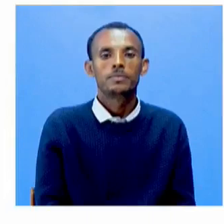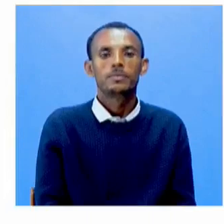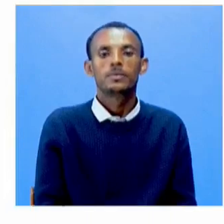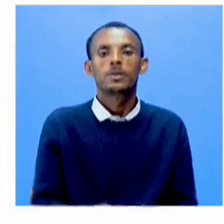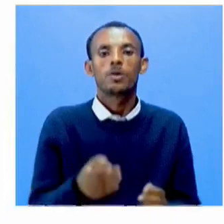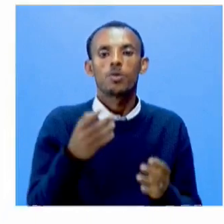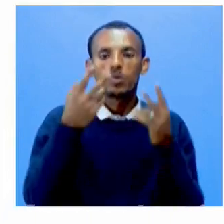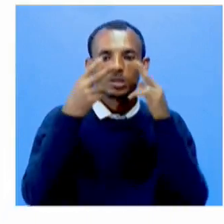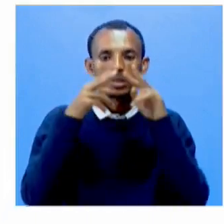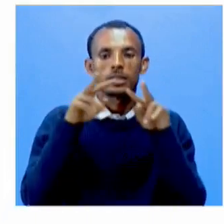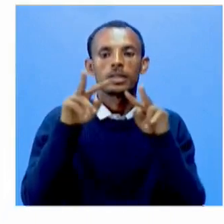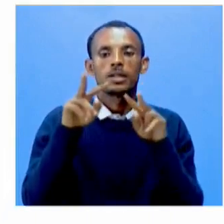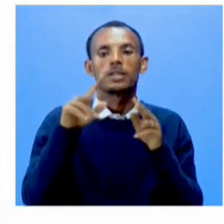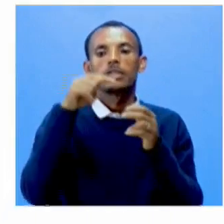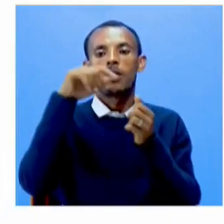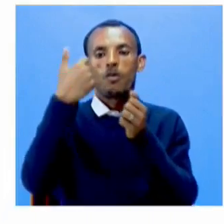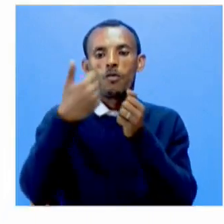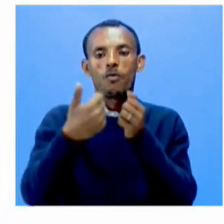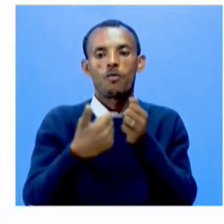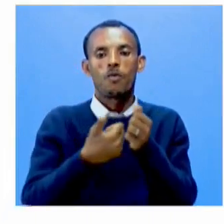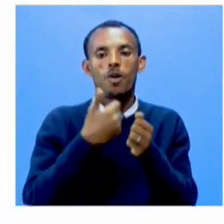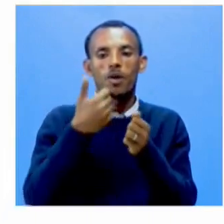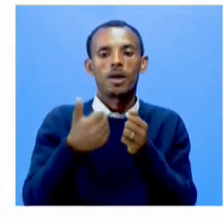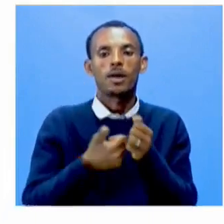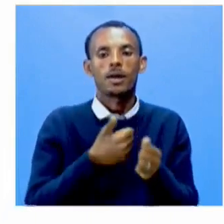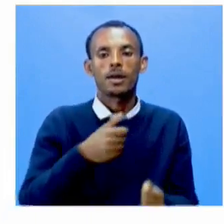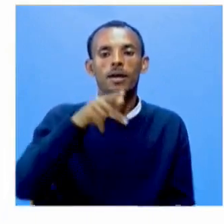Consider the following kite.